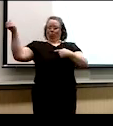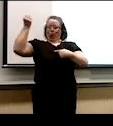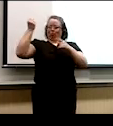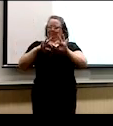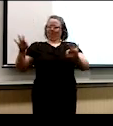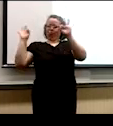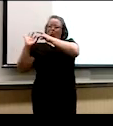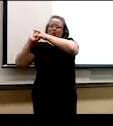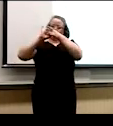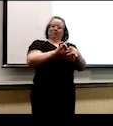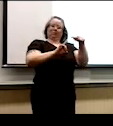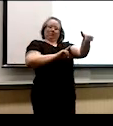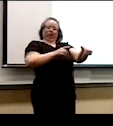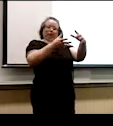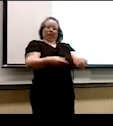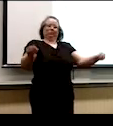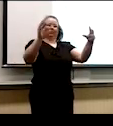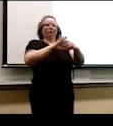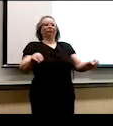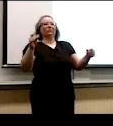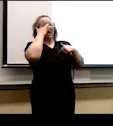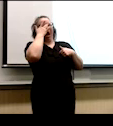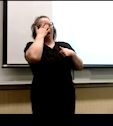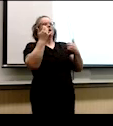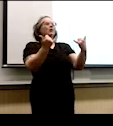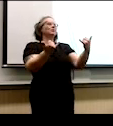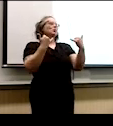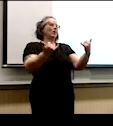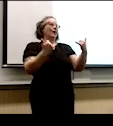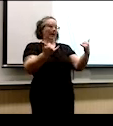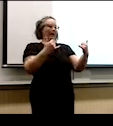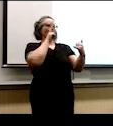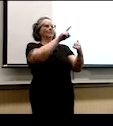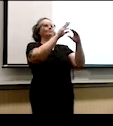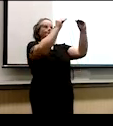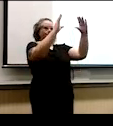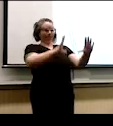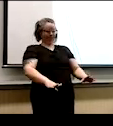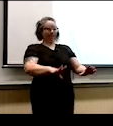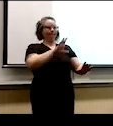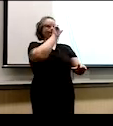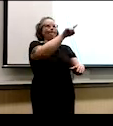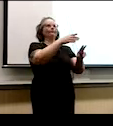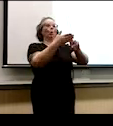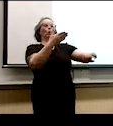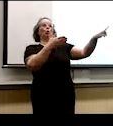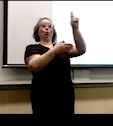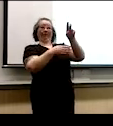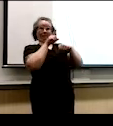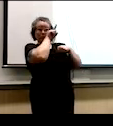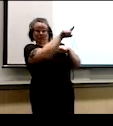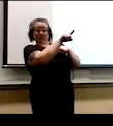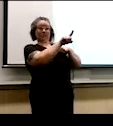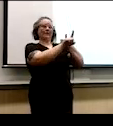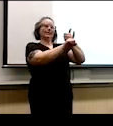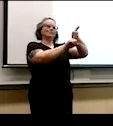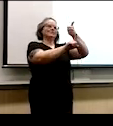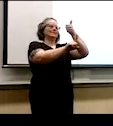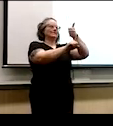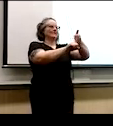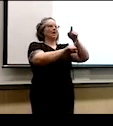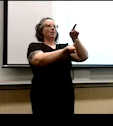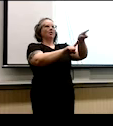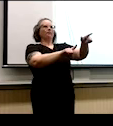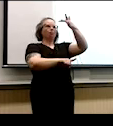who has Alzheimer's. And he's very active in the MAID program, medical I assistance know his name.